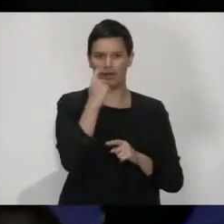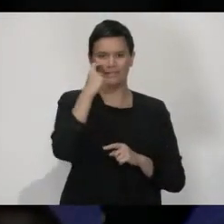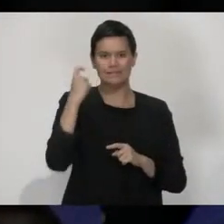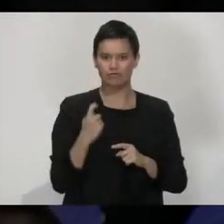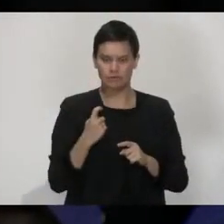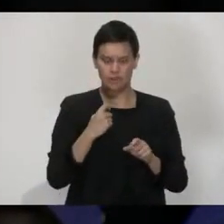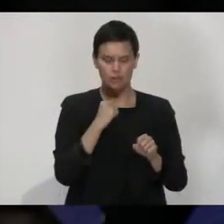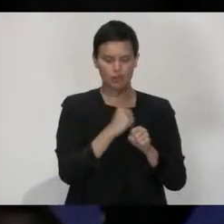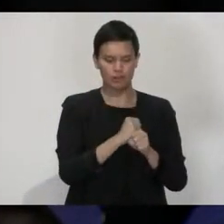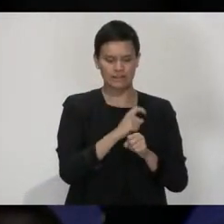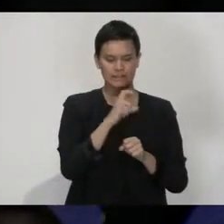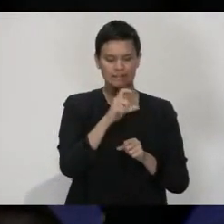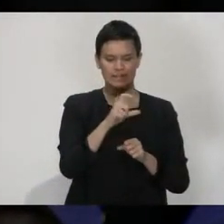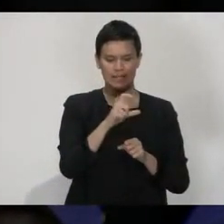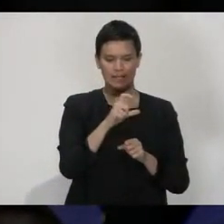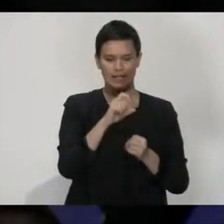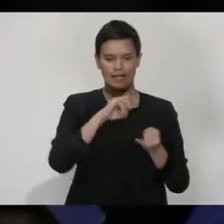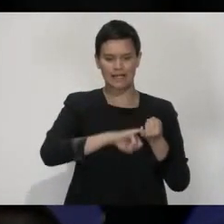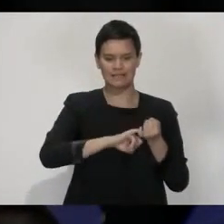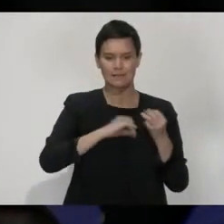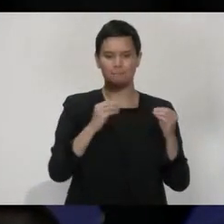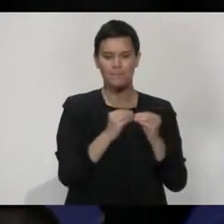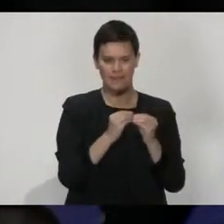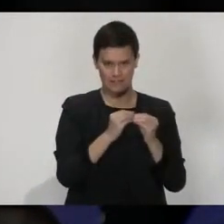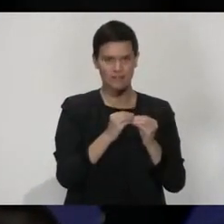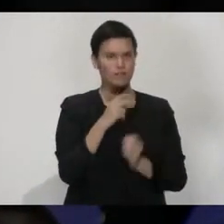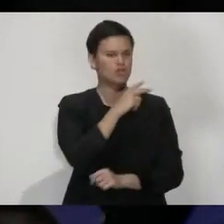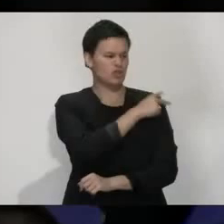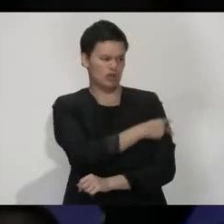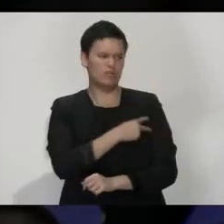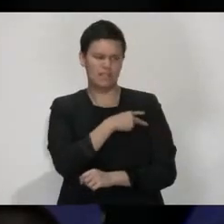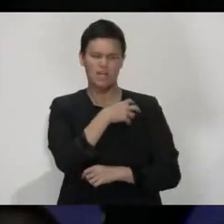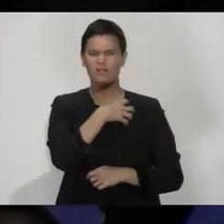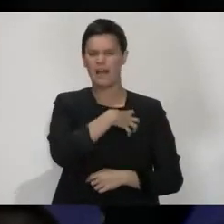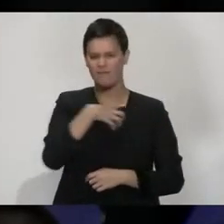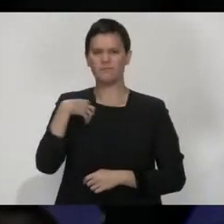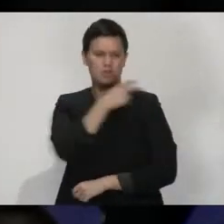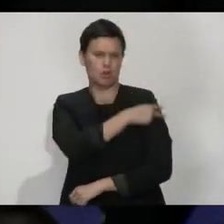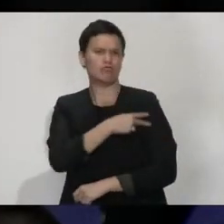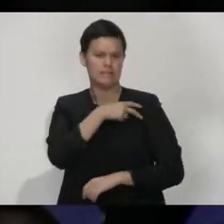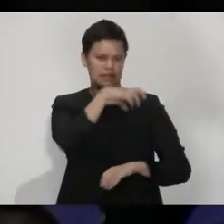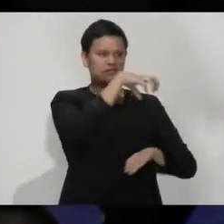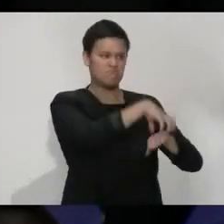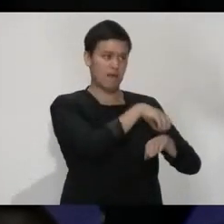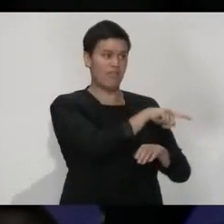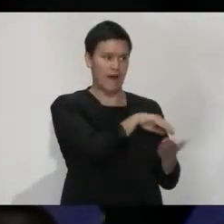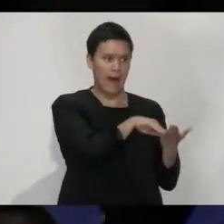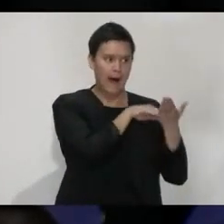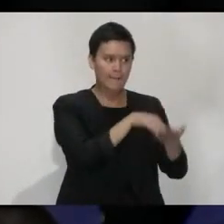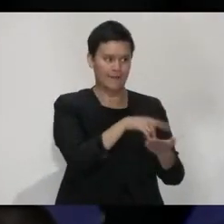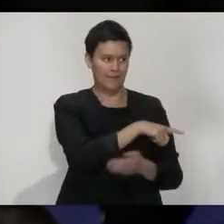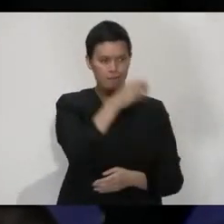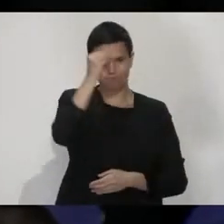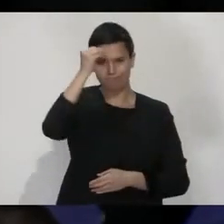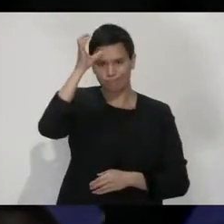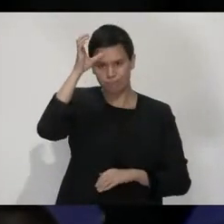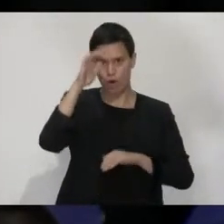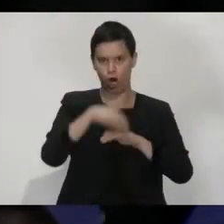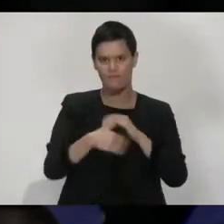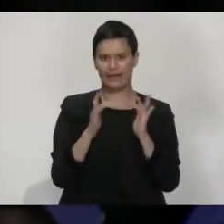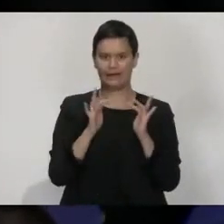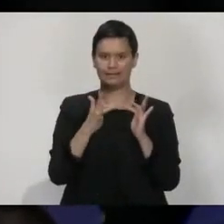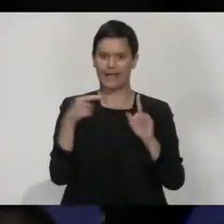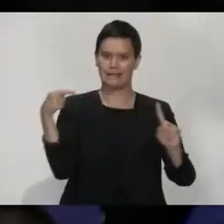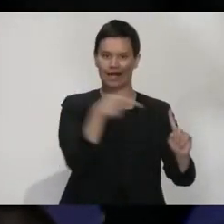capability is the thing that's in play here. They know a lot about cyber attacks, and we can apply that capability to a company